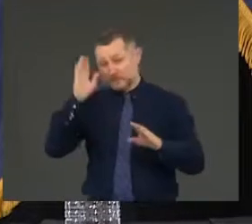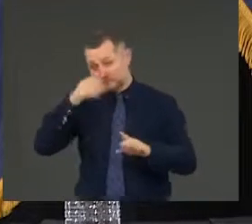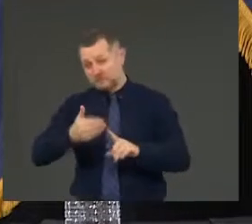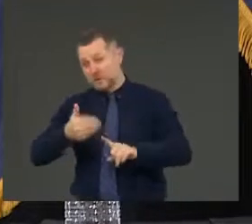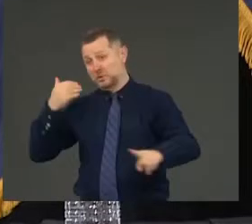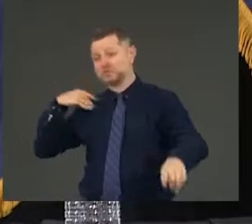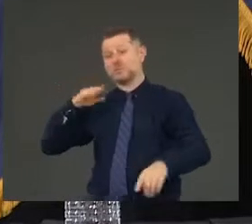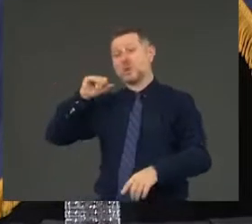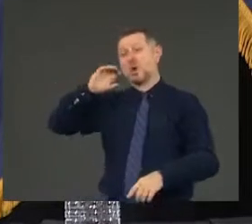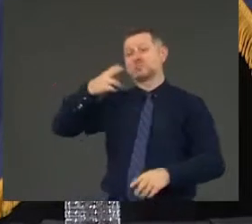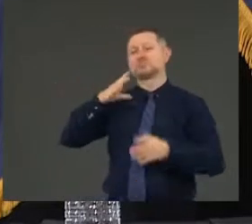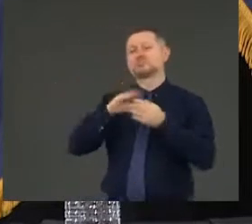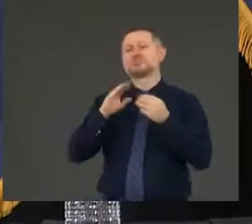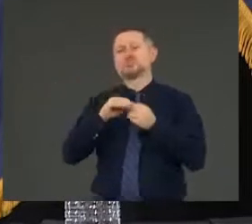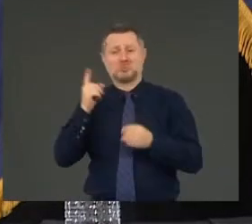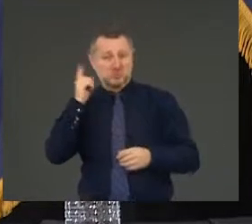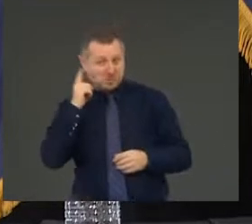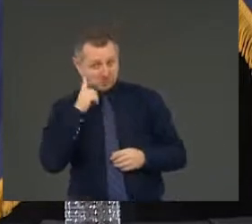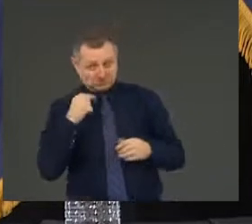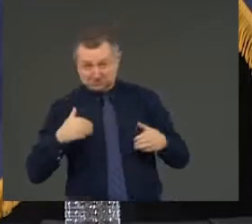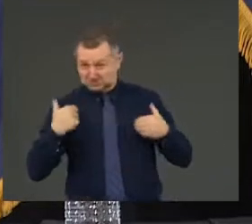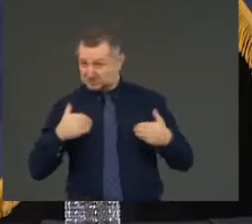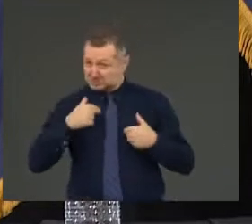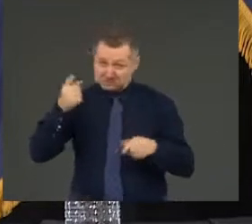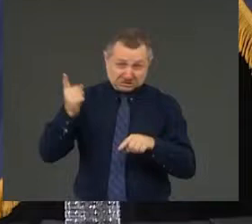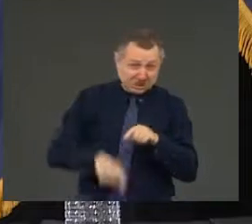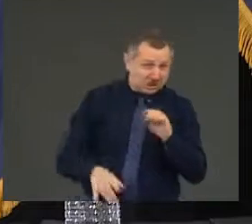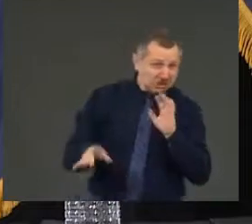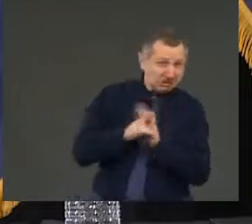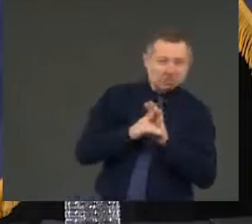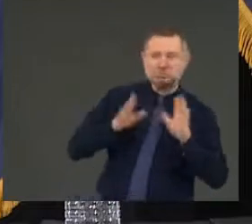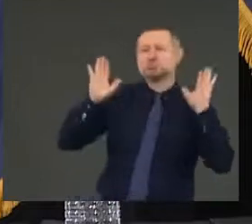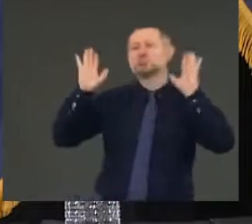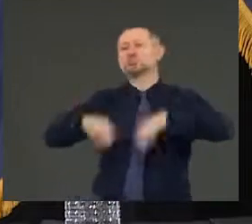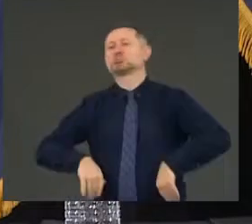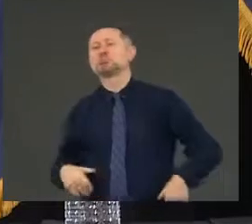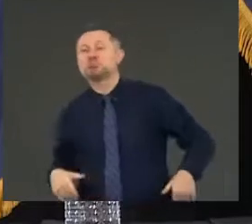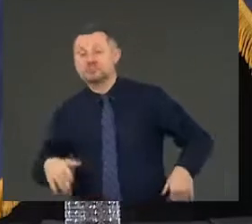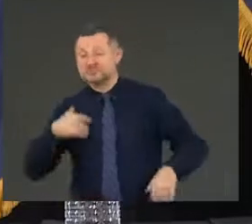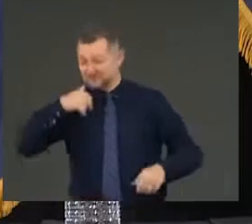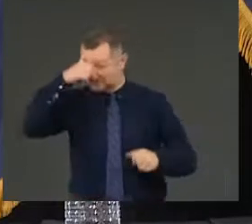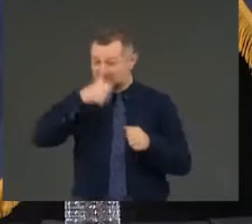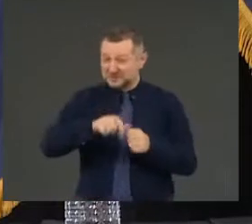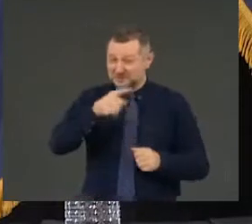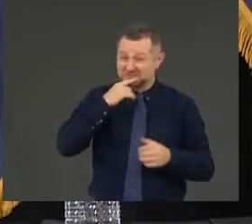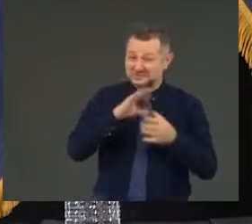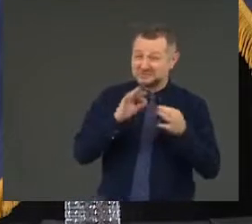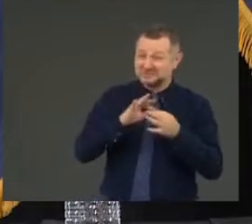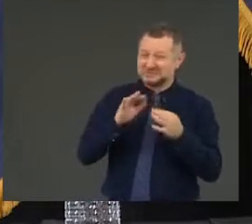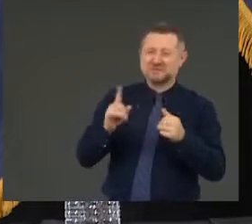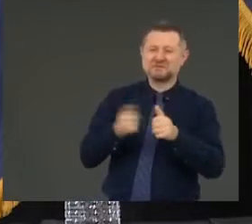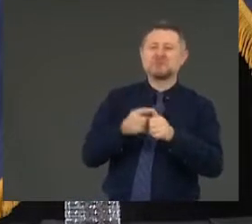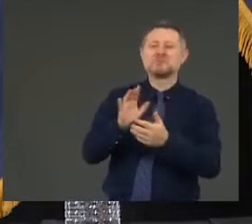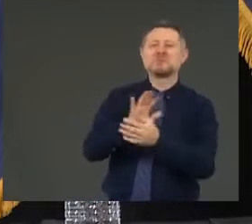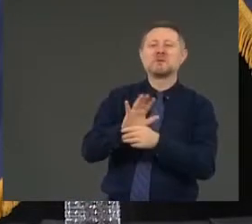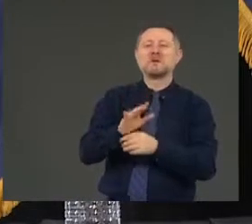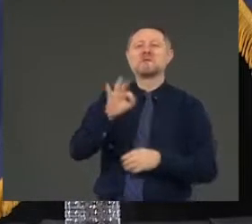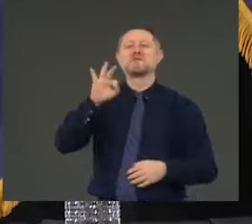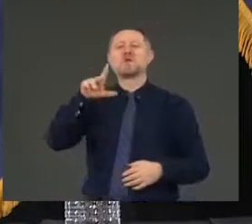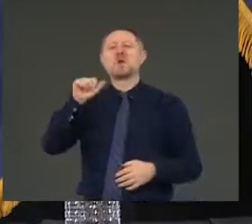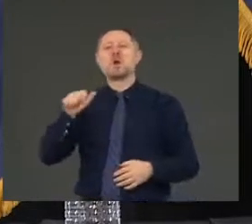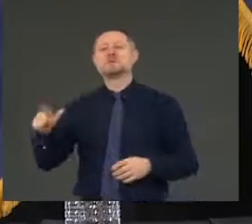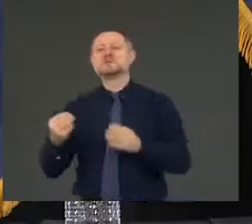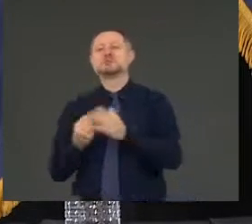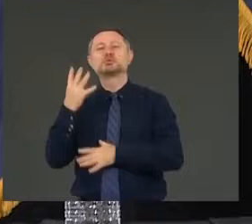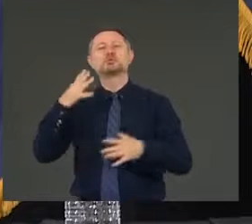that they were immune. I remember there's a video clip during the Florida spring break where you had all